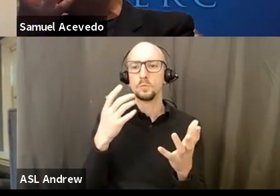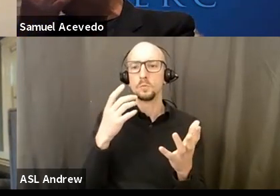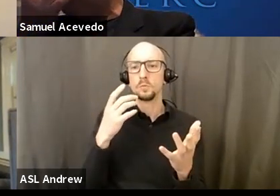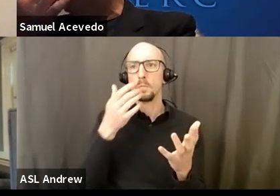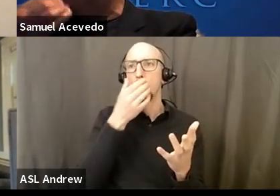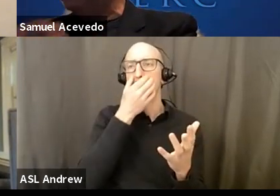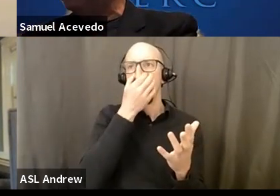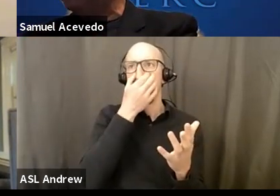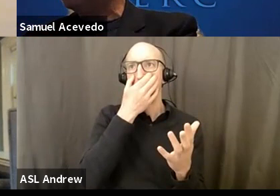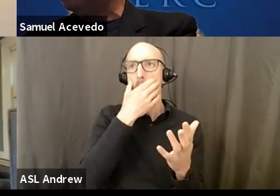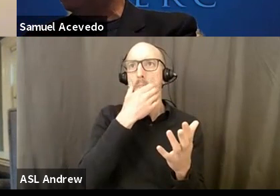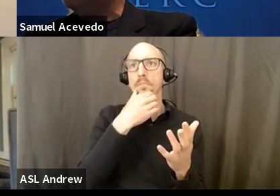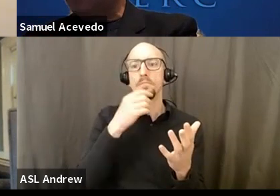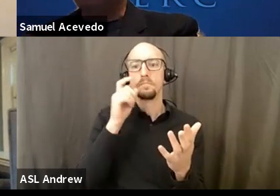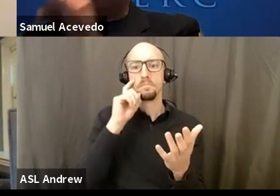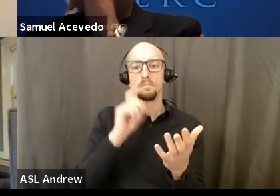potential other